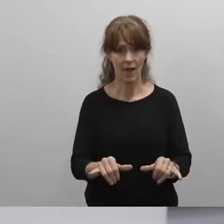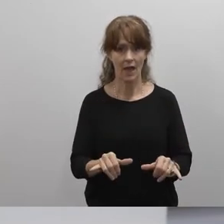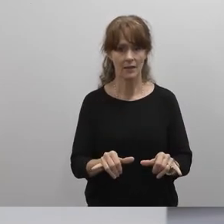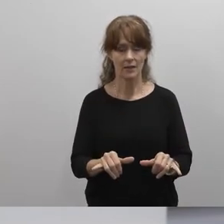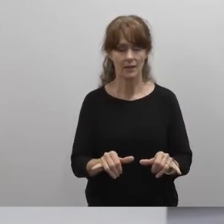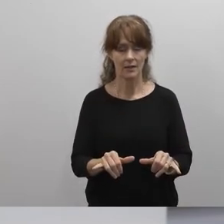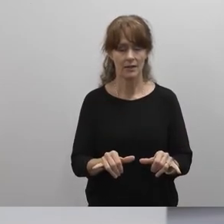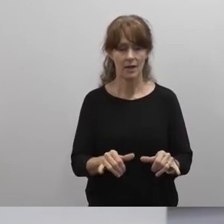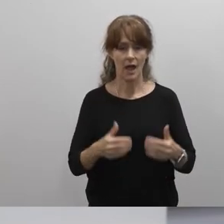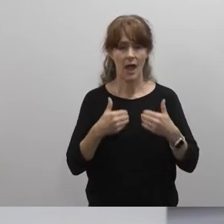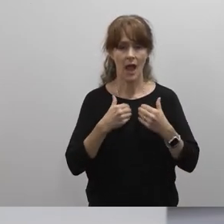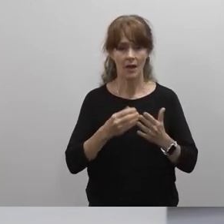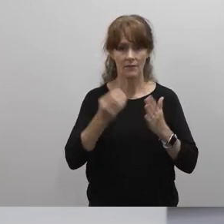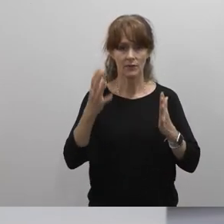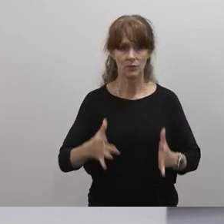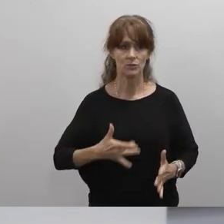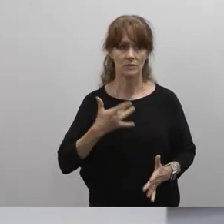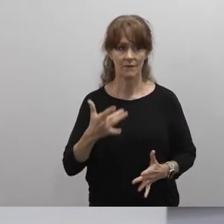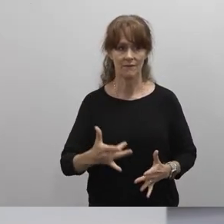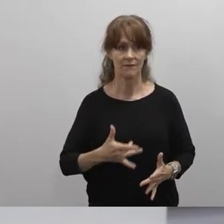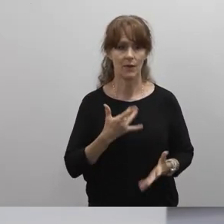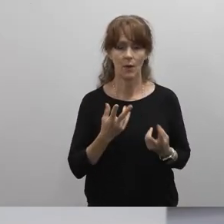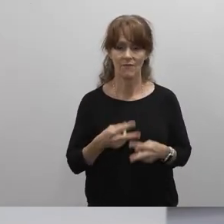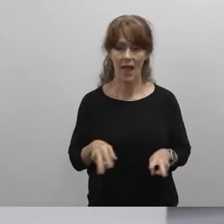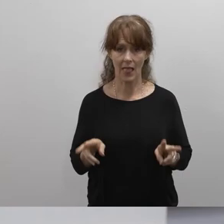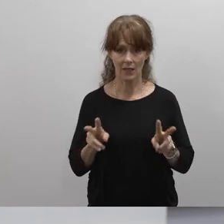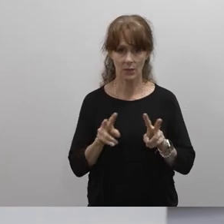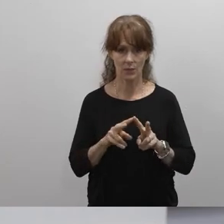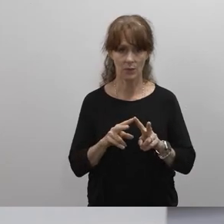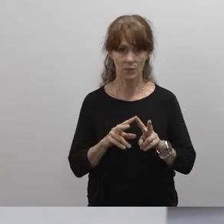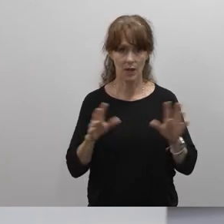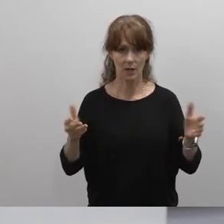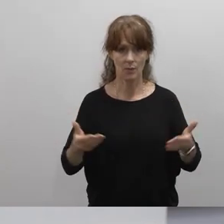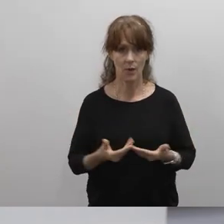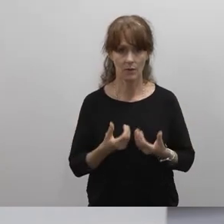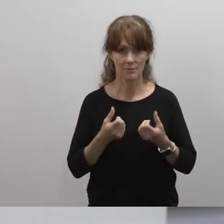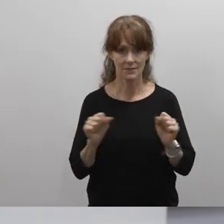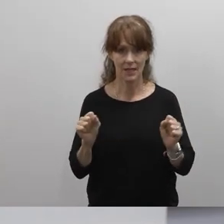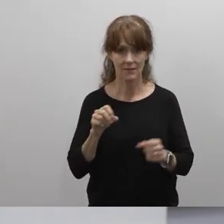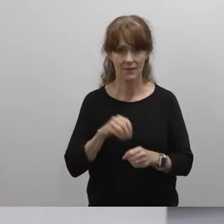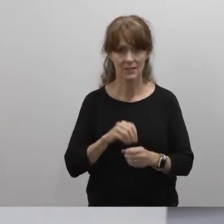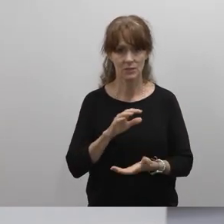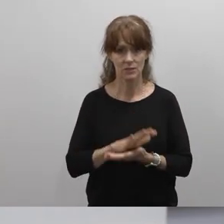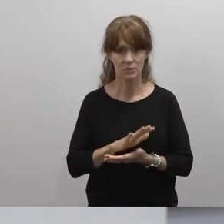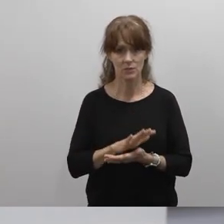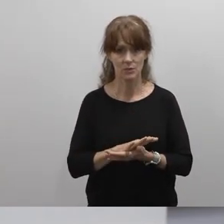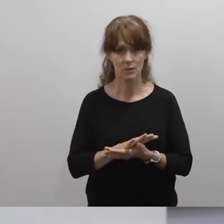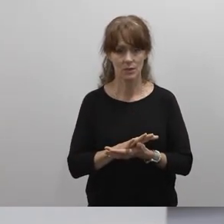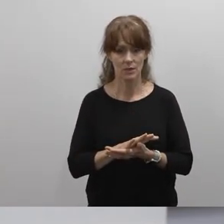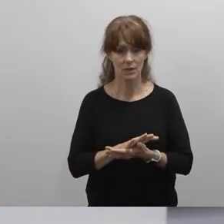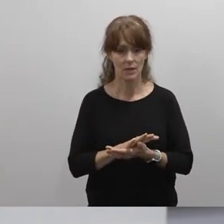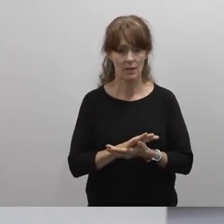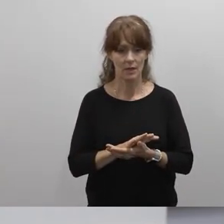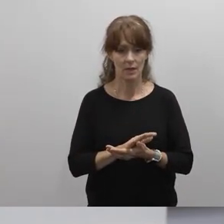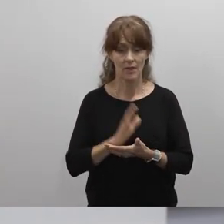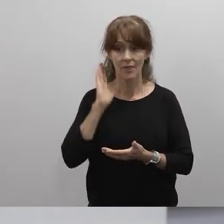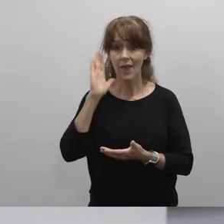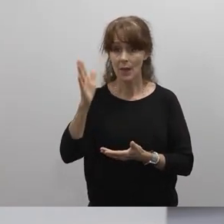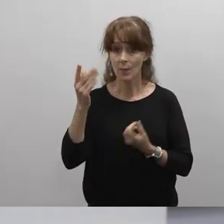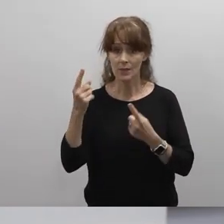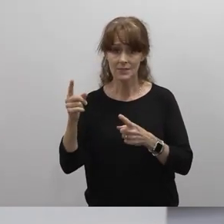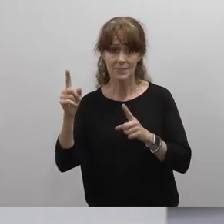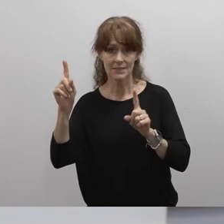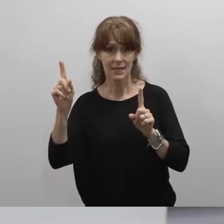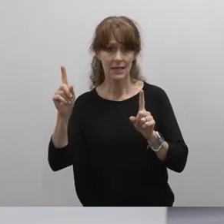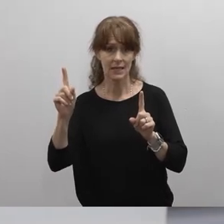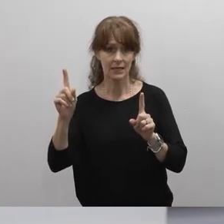If we can have our students feel valued and welcome and safe in our schools, they're going to succeed. And so that's something